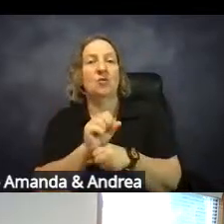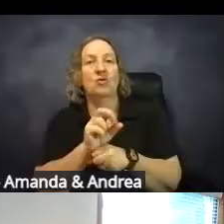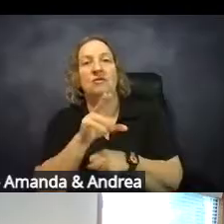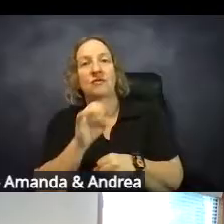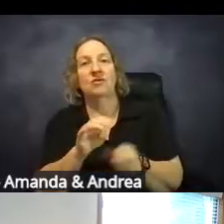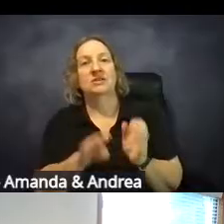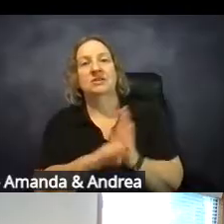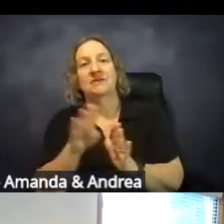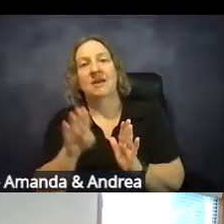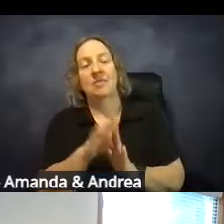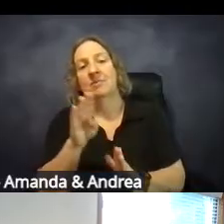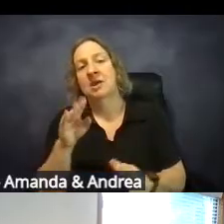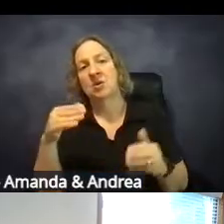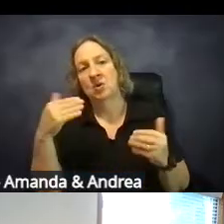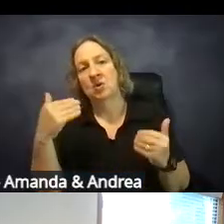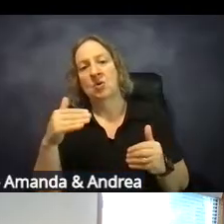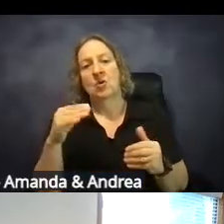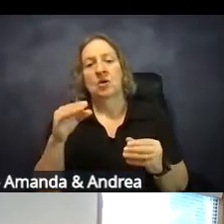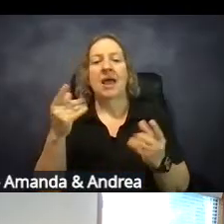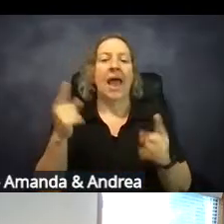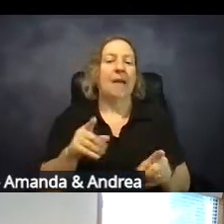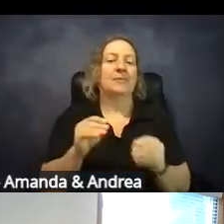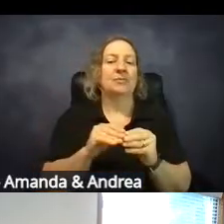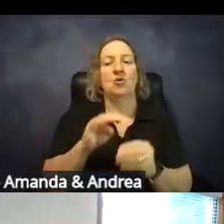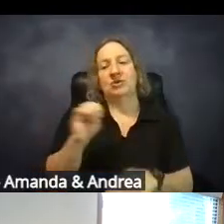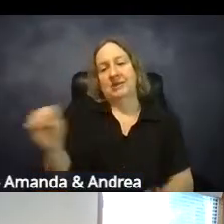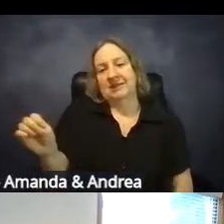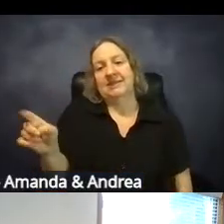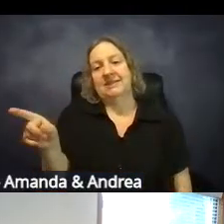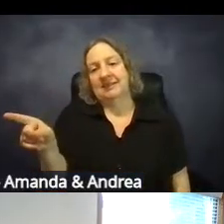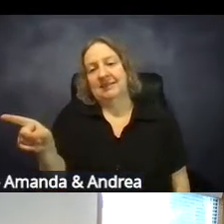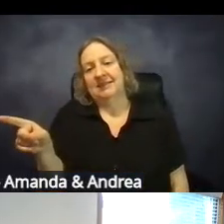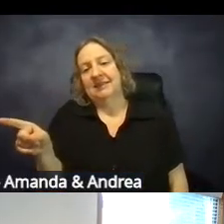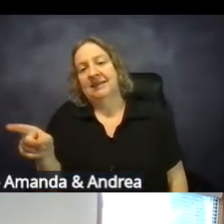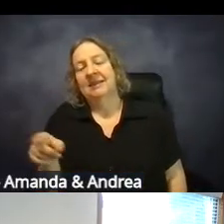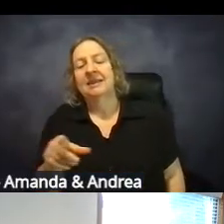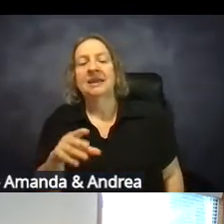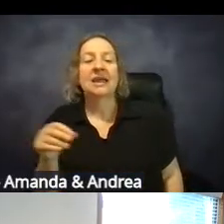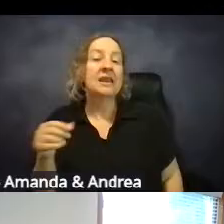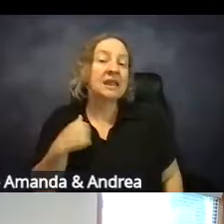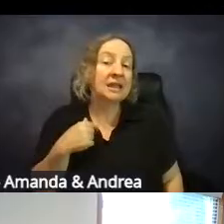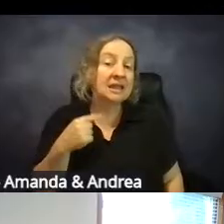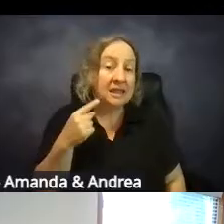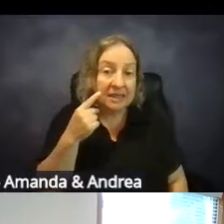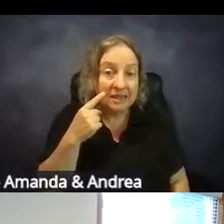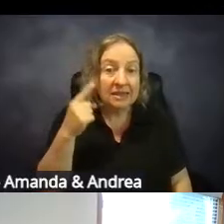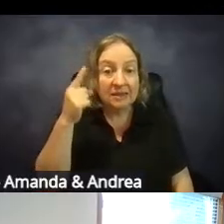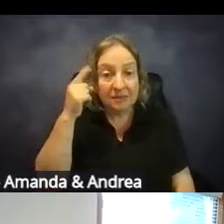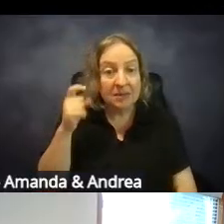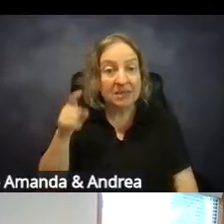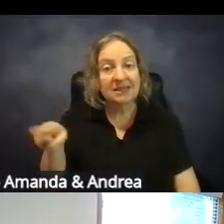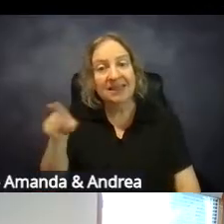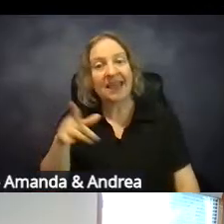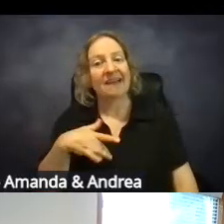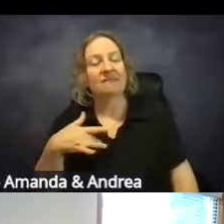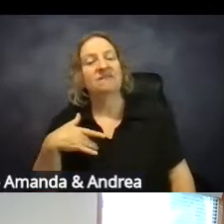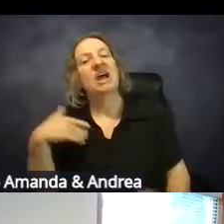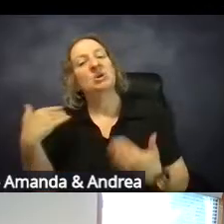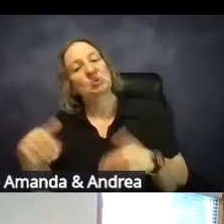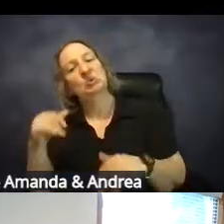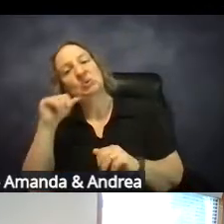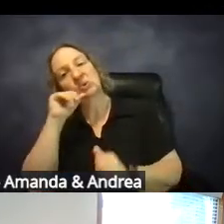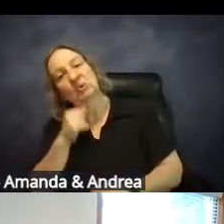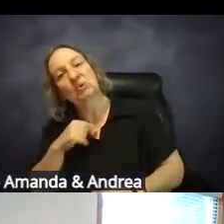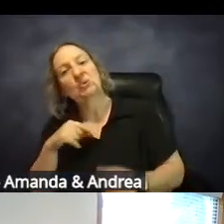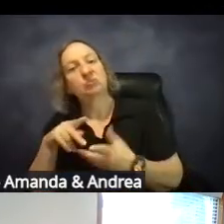more robust back east. I think also because they have felt the pain of